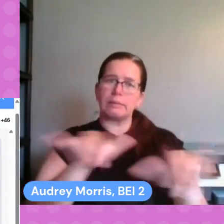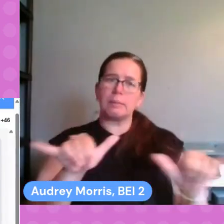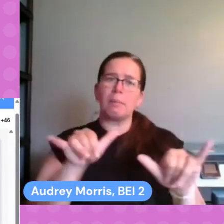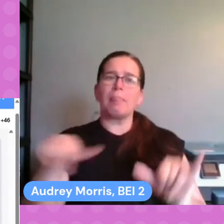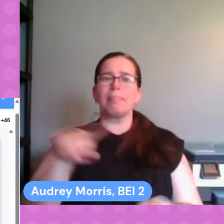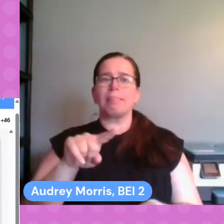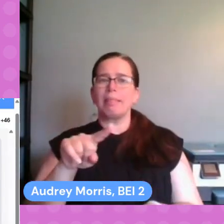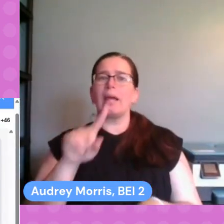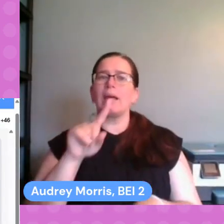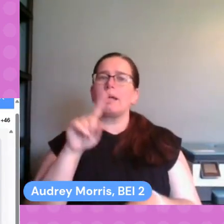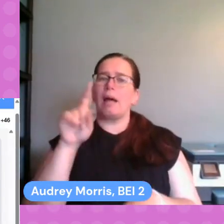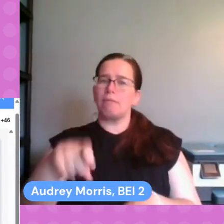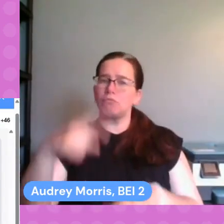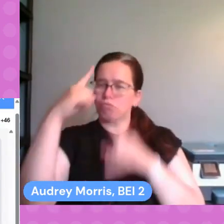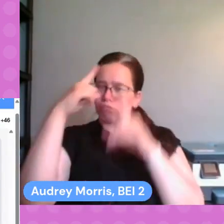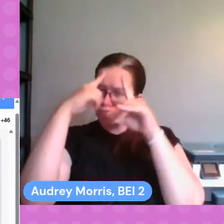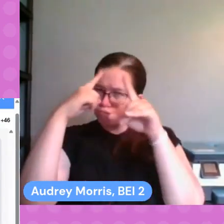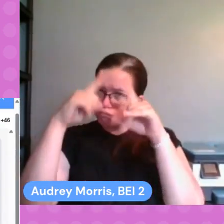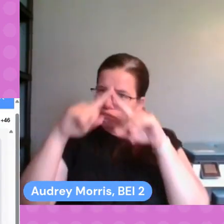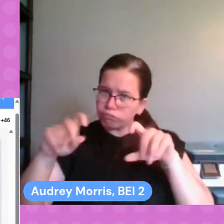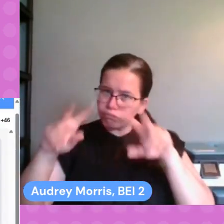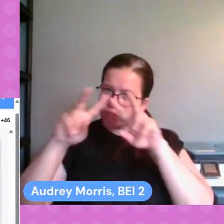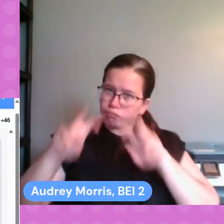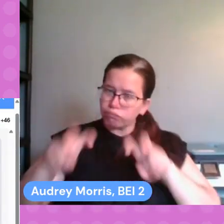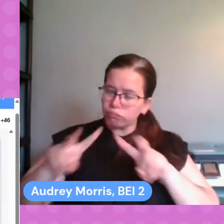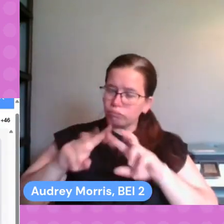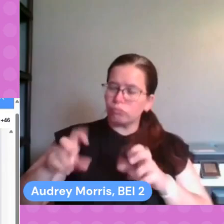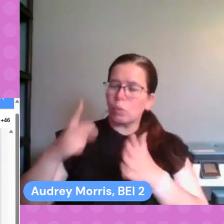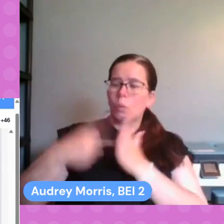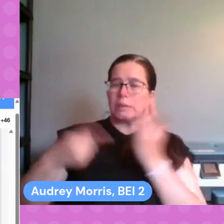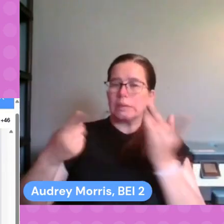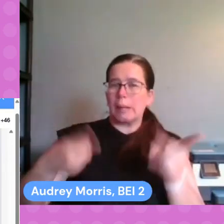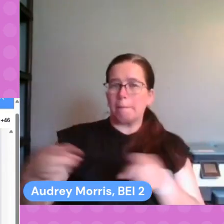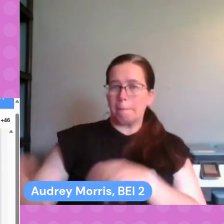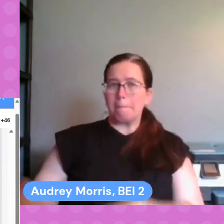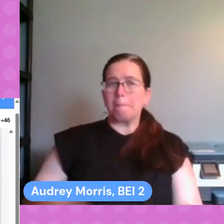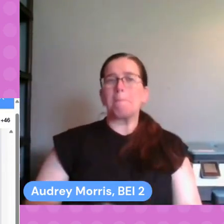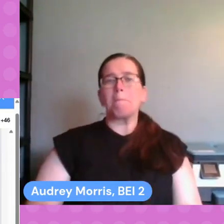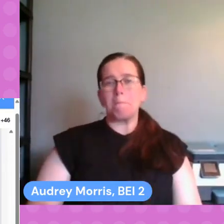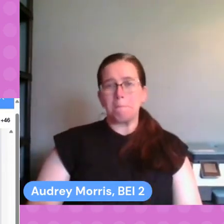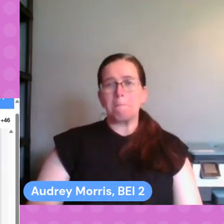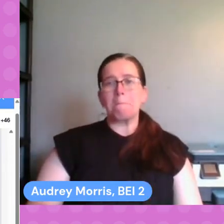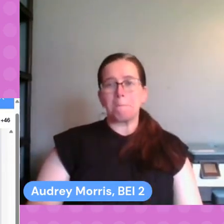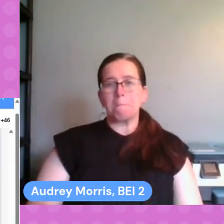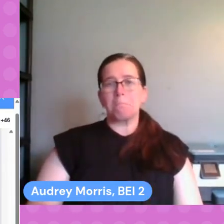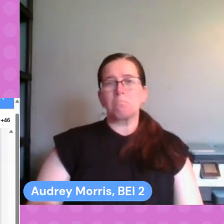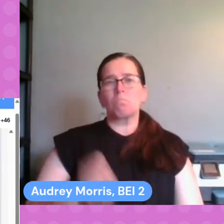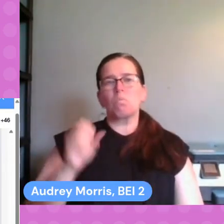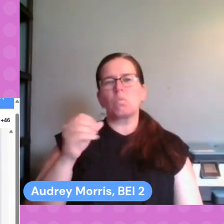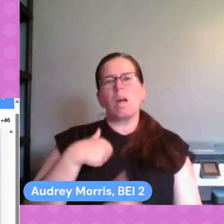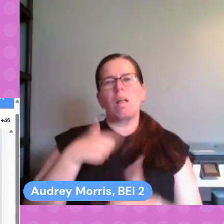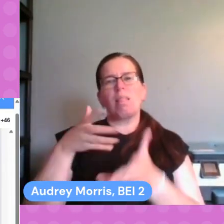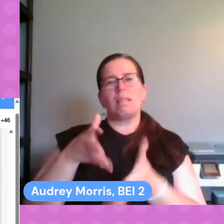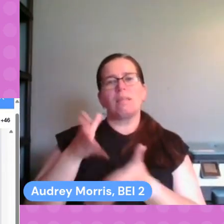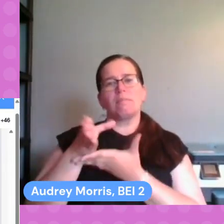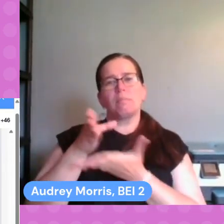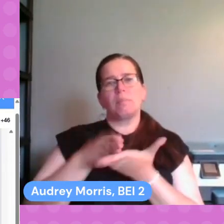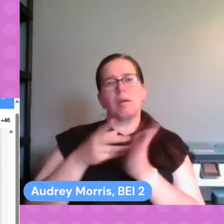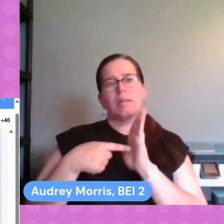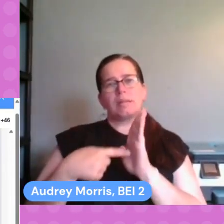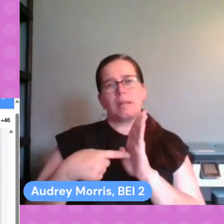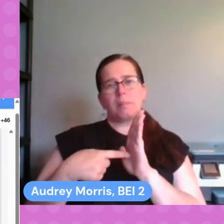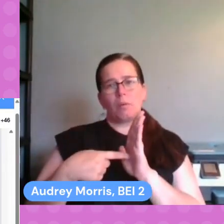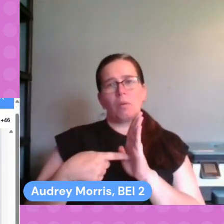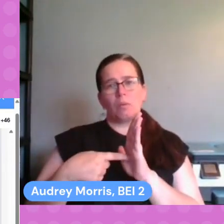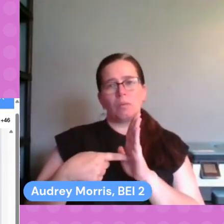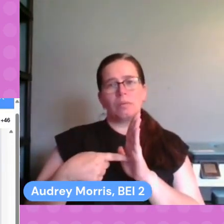critical thinkers and they need to evaluate the things that are happening. So yeah, I'll leave this part of the demo there,